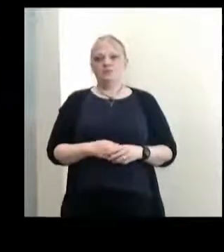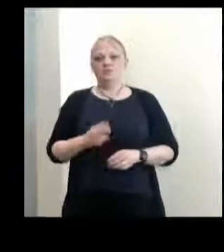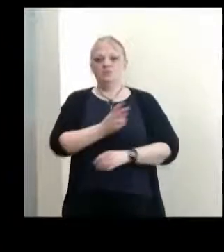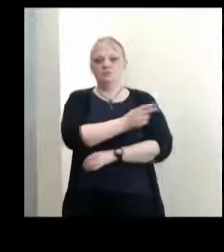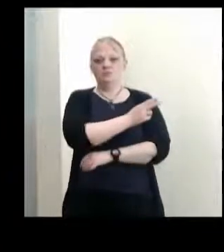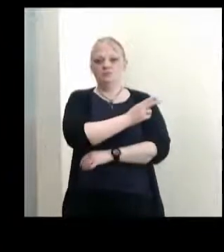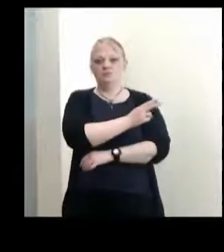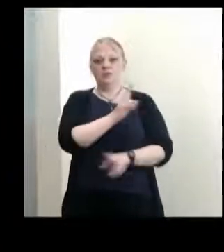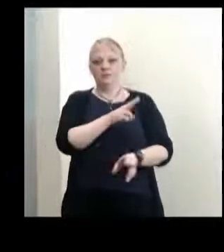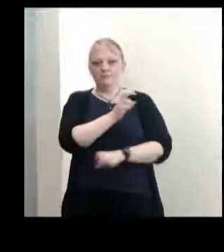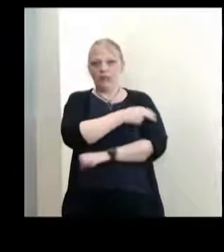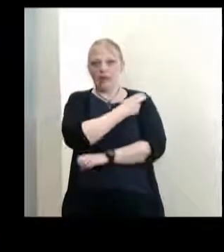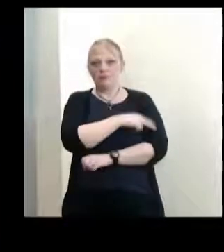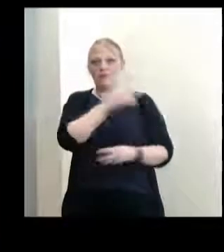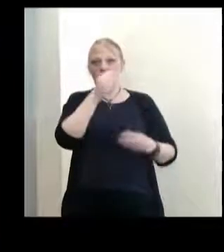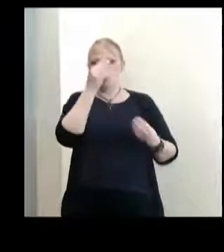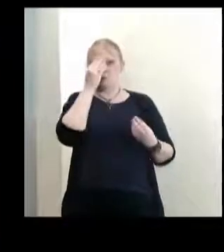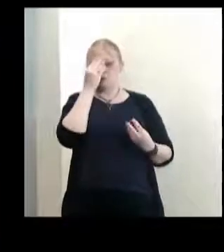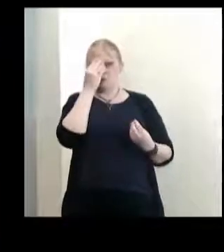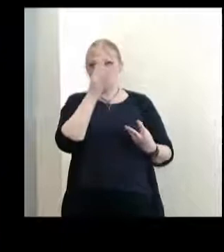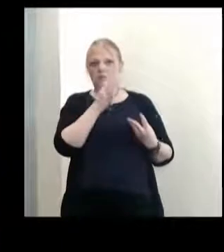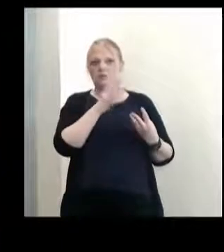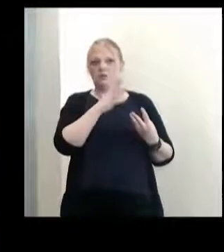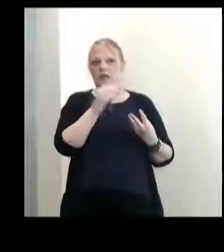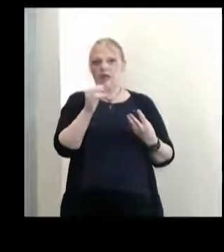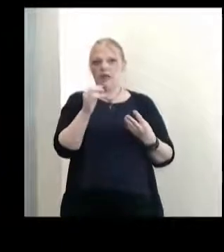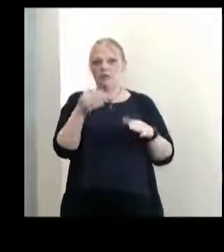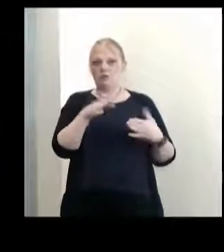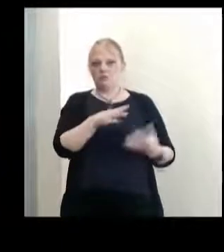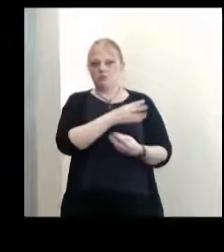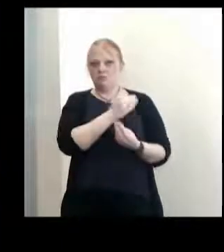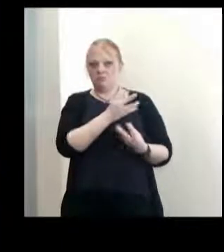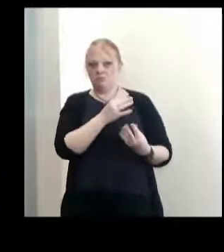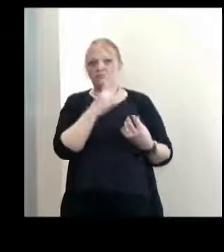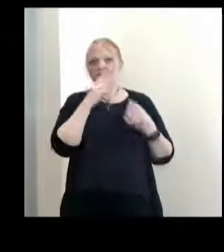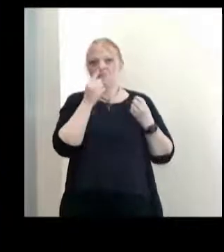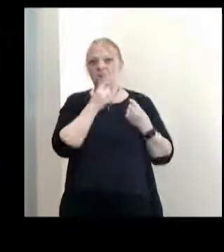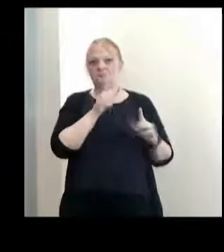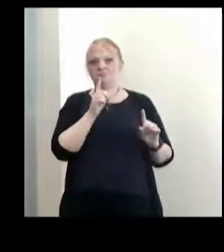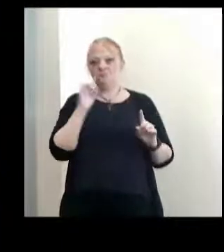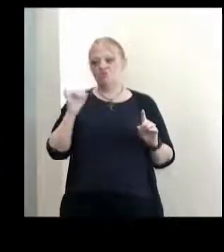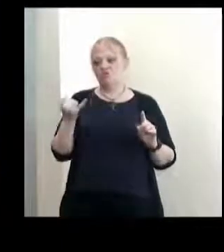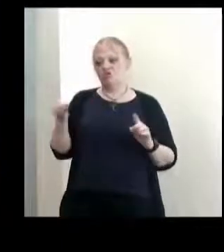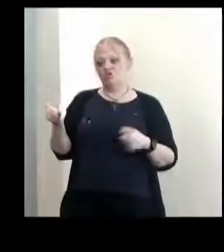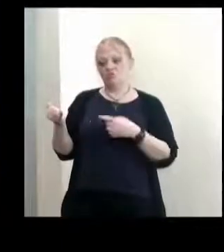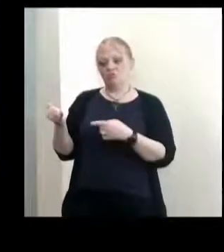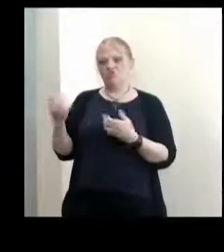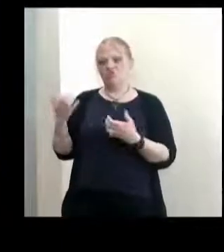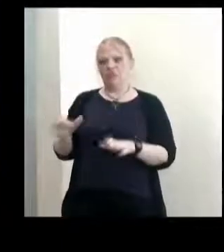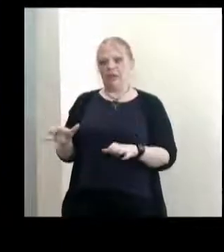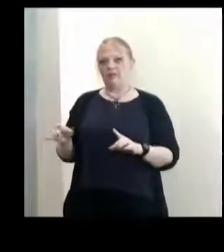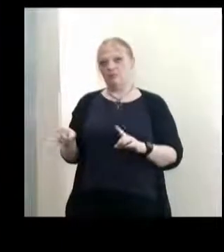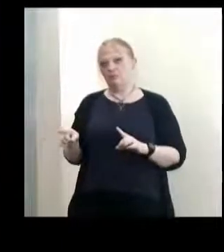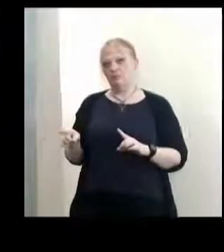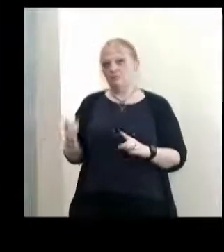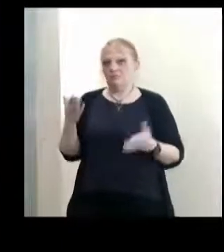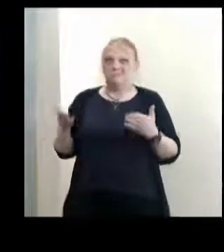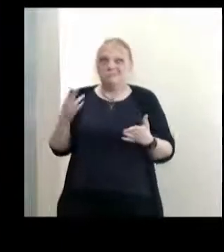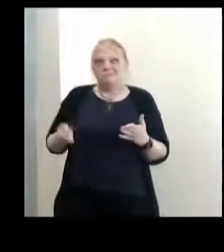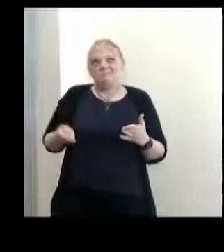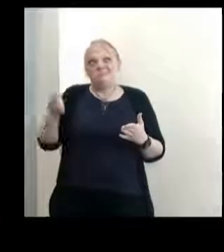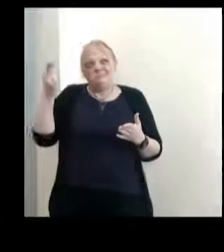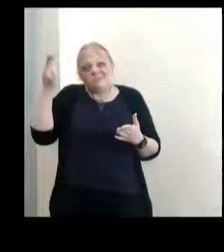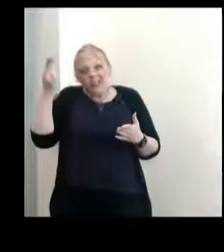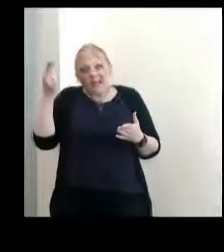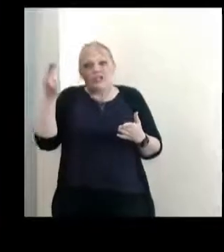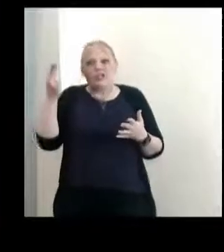our mortality data that it also is affected. With the Johnson & Johnson, there is a chance that there could be a higher incidence of